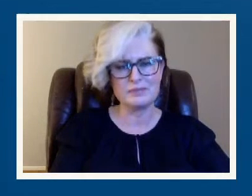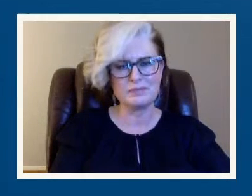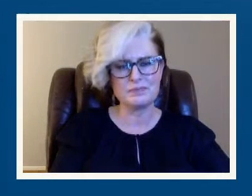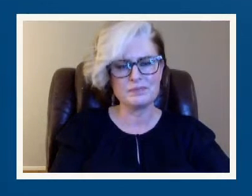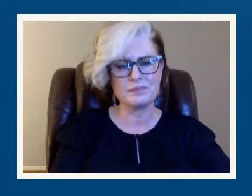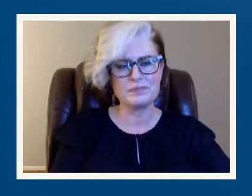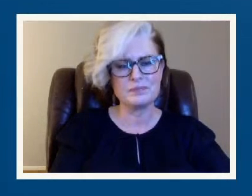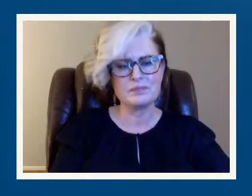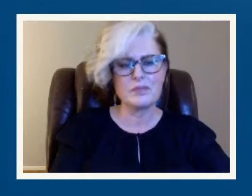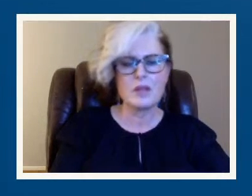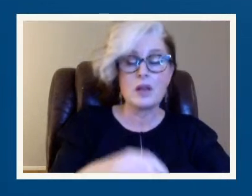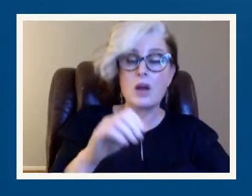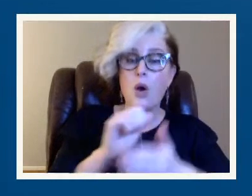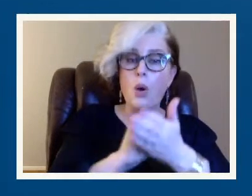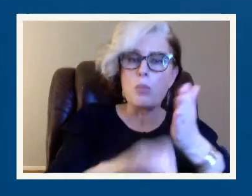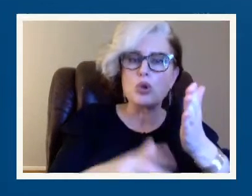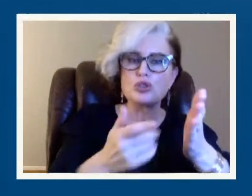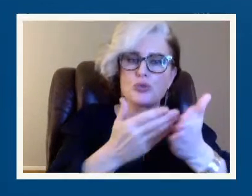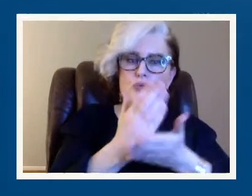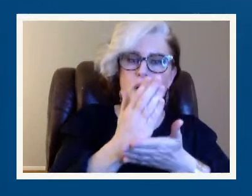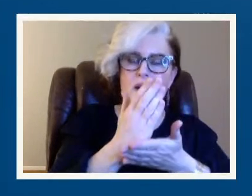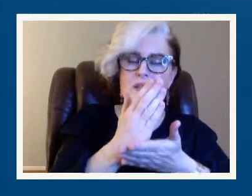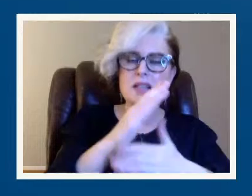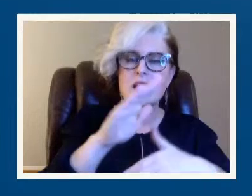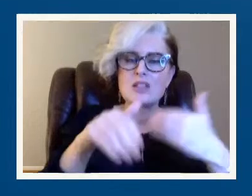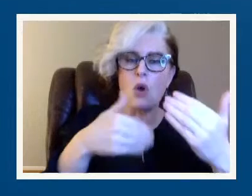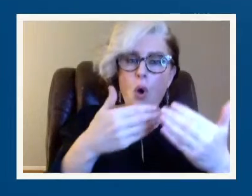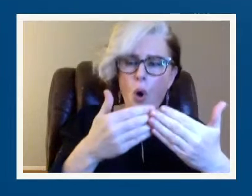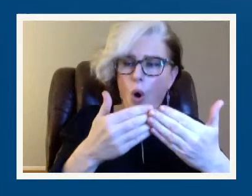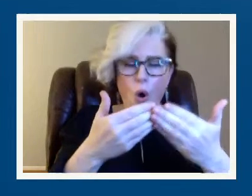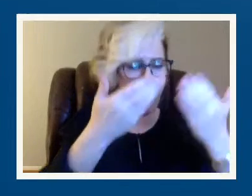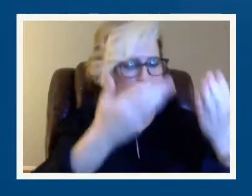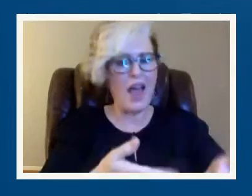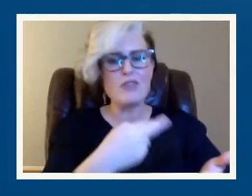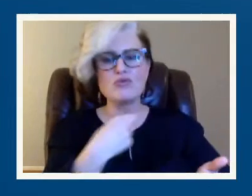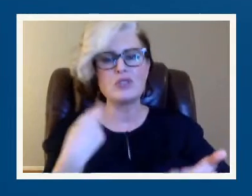Because you know what? Abortion rights is all on the ballot right now.